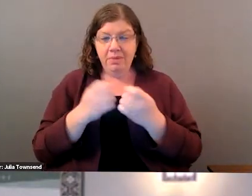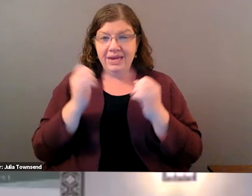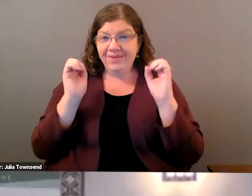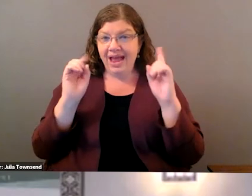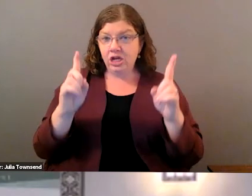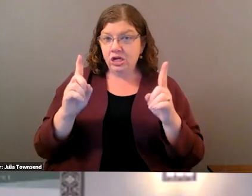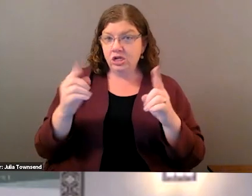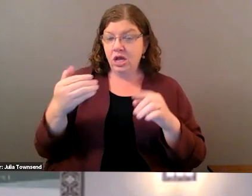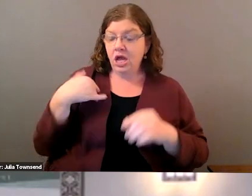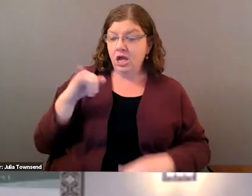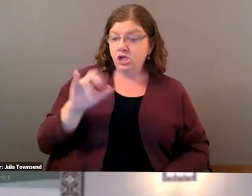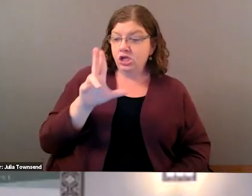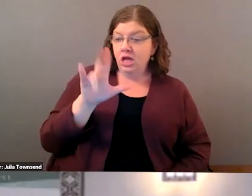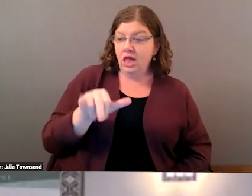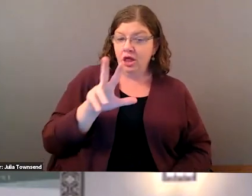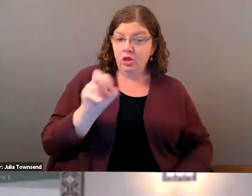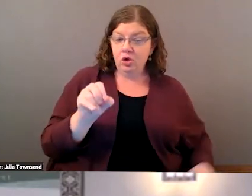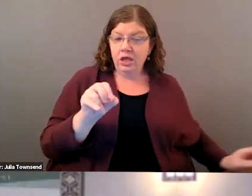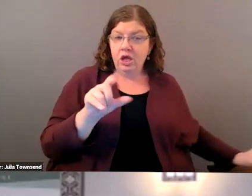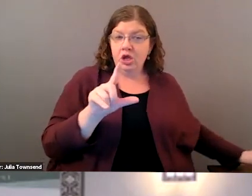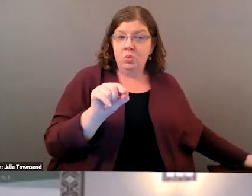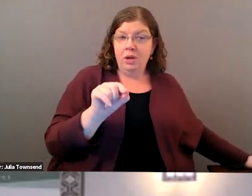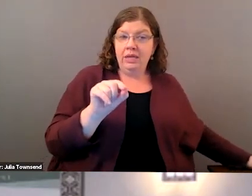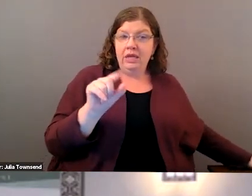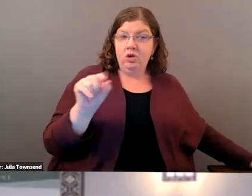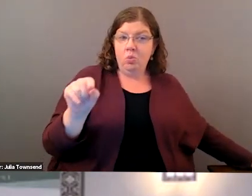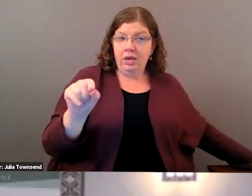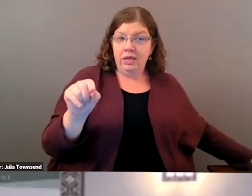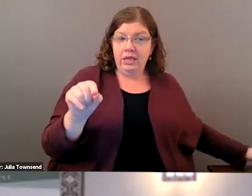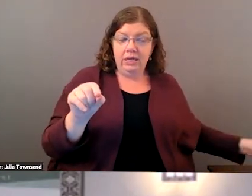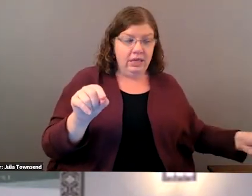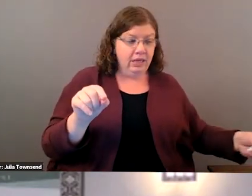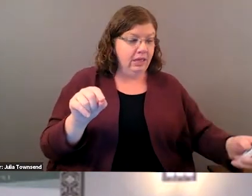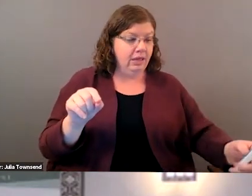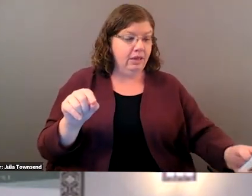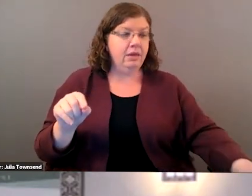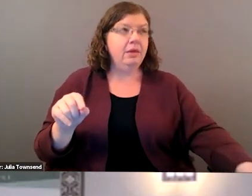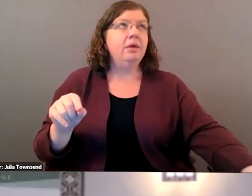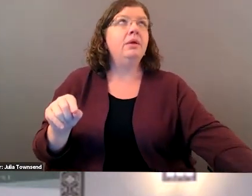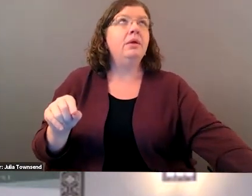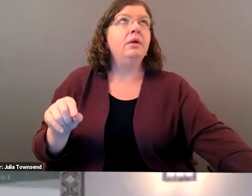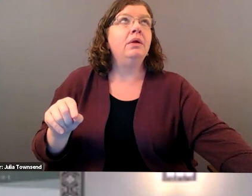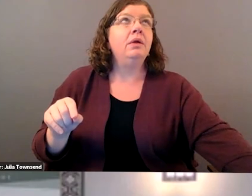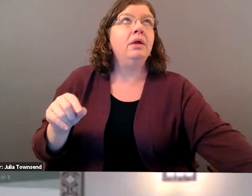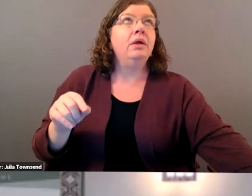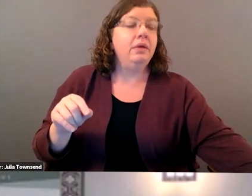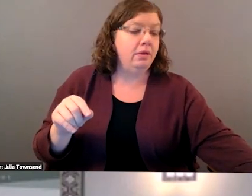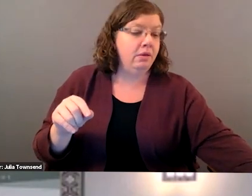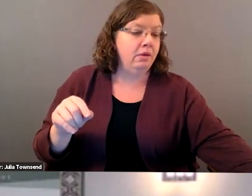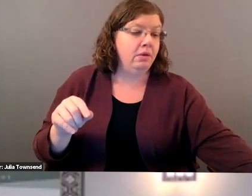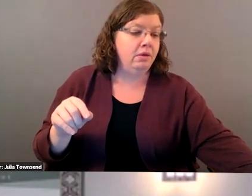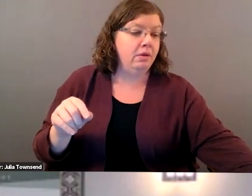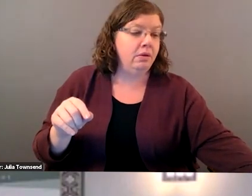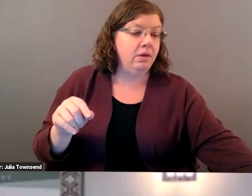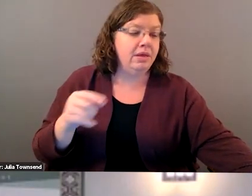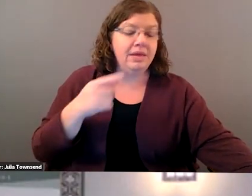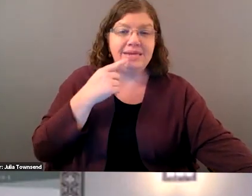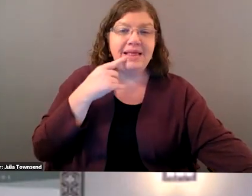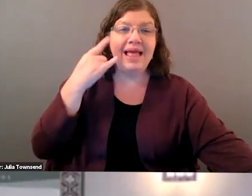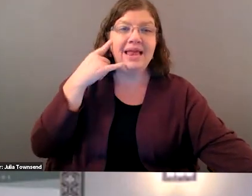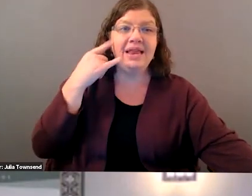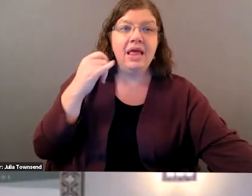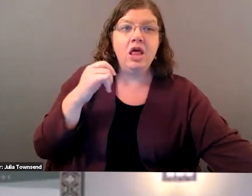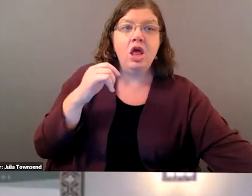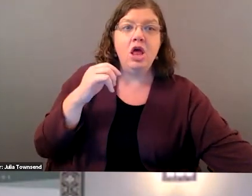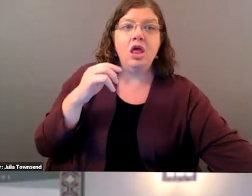30th, 2020, determined that the Los Angeles Unified School District violated the California State Education